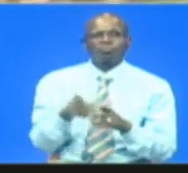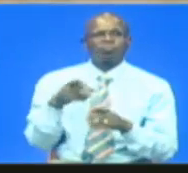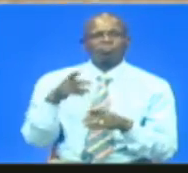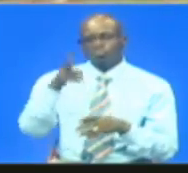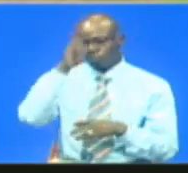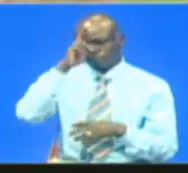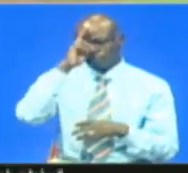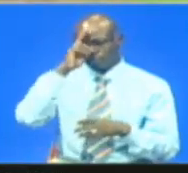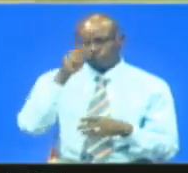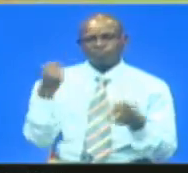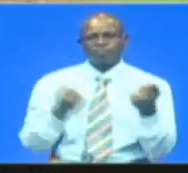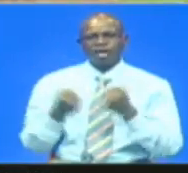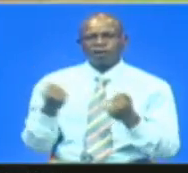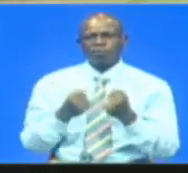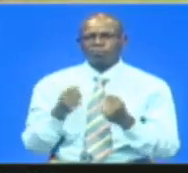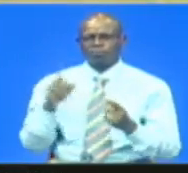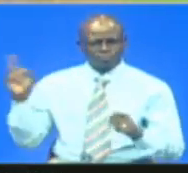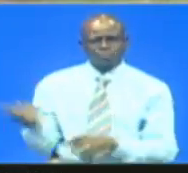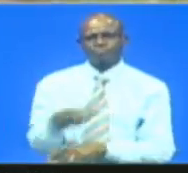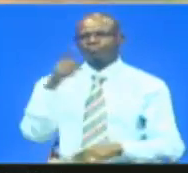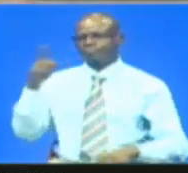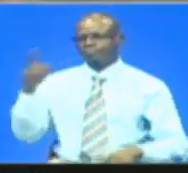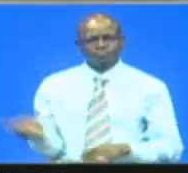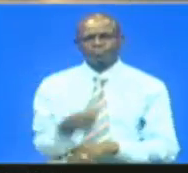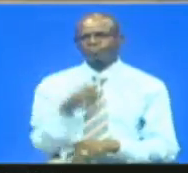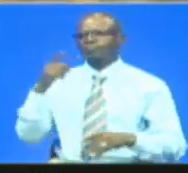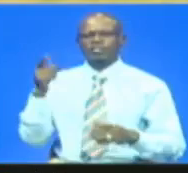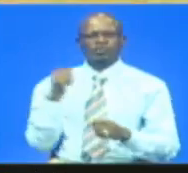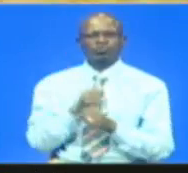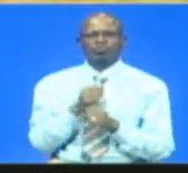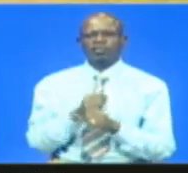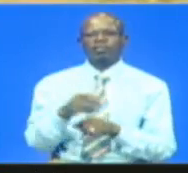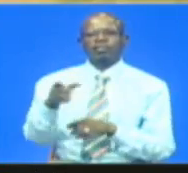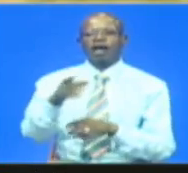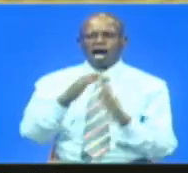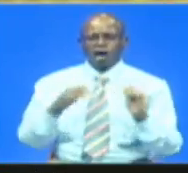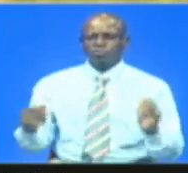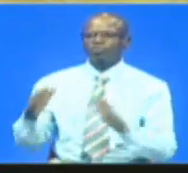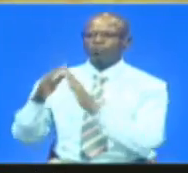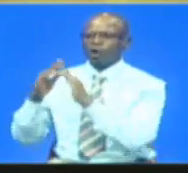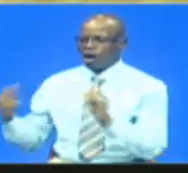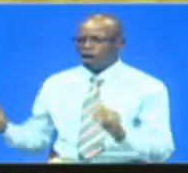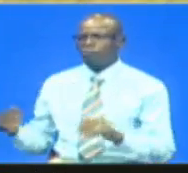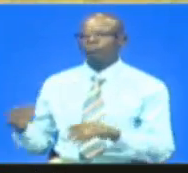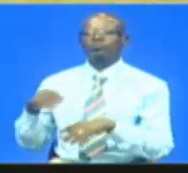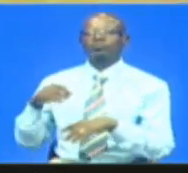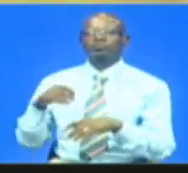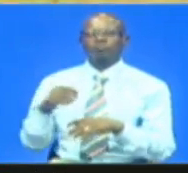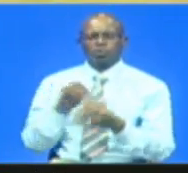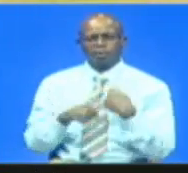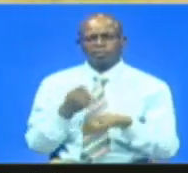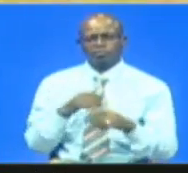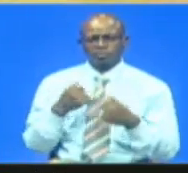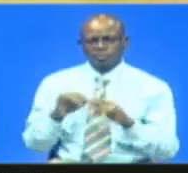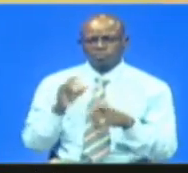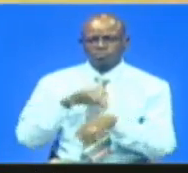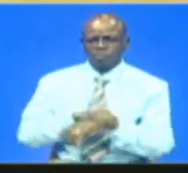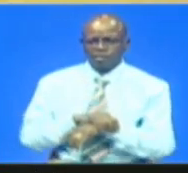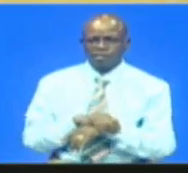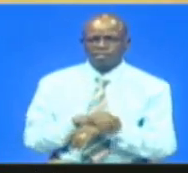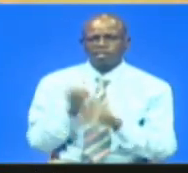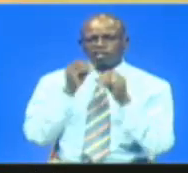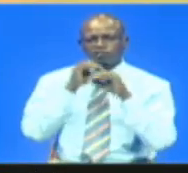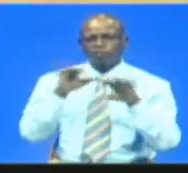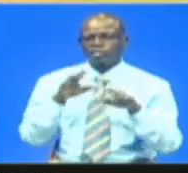the sparse terrain, conducting a door-to-door operation, trying to piece together information that may lead to the arrest